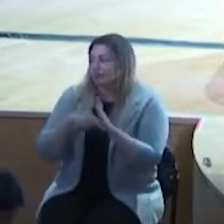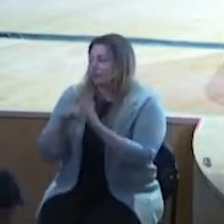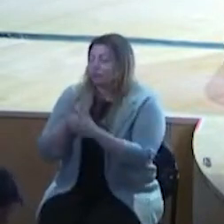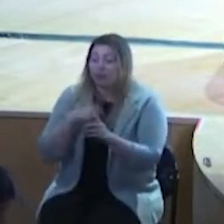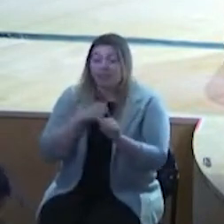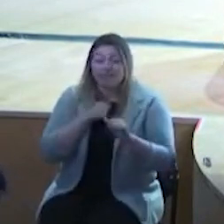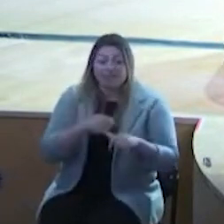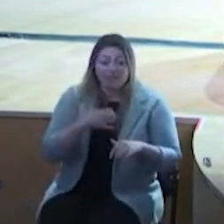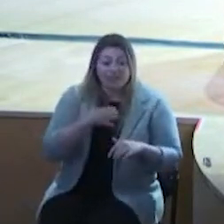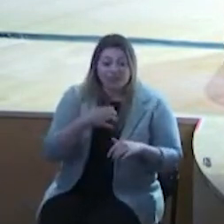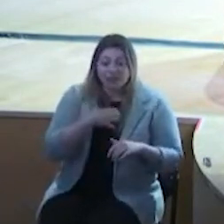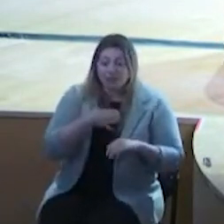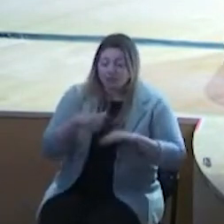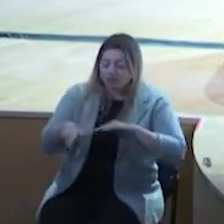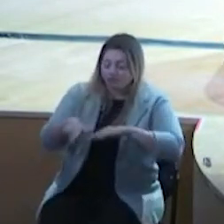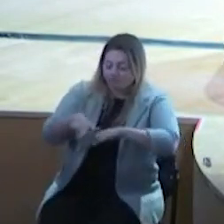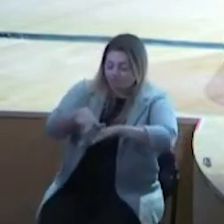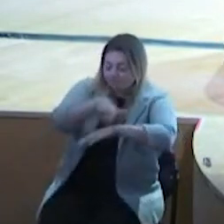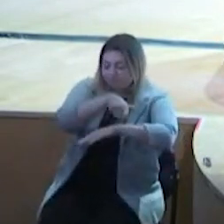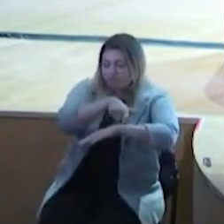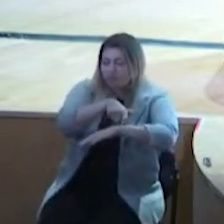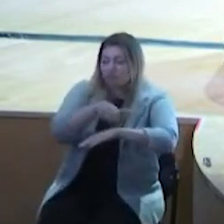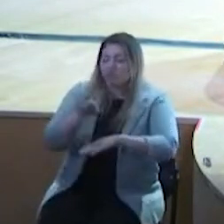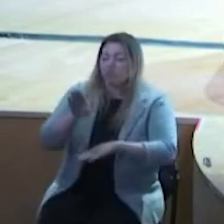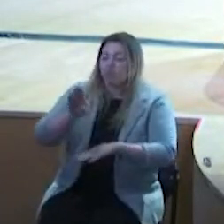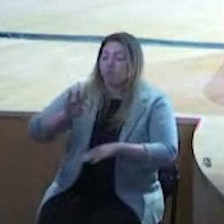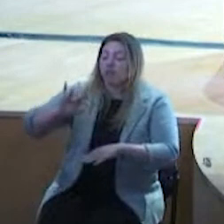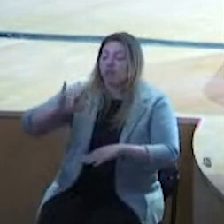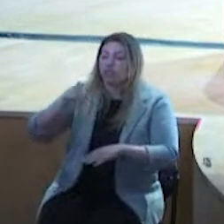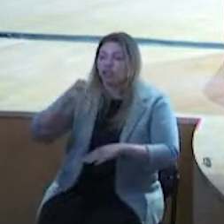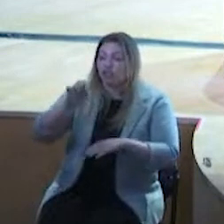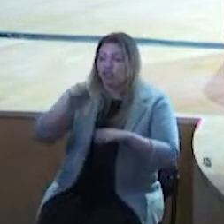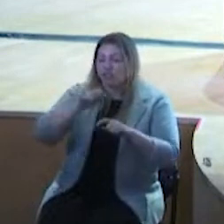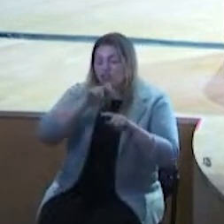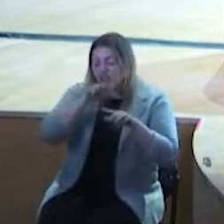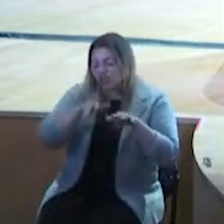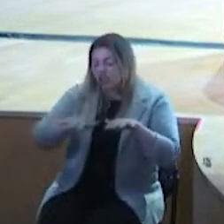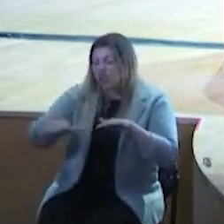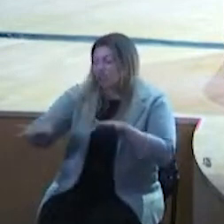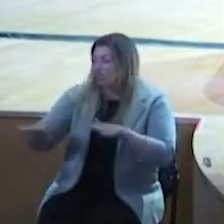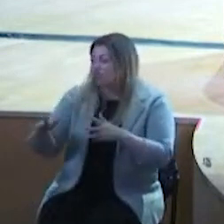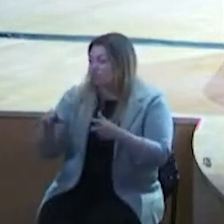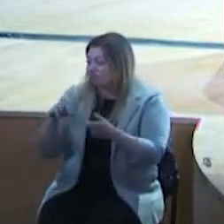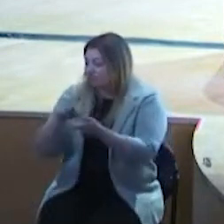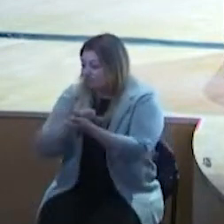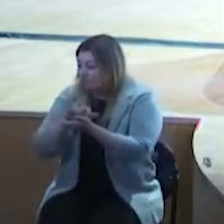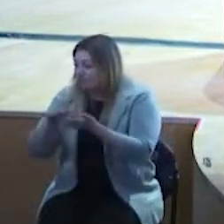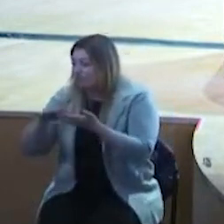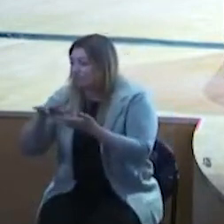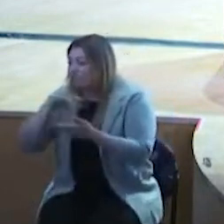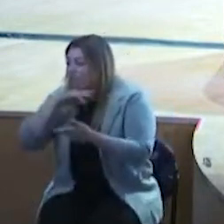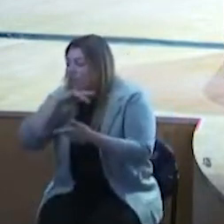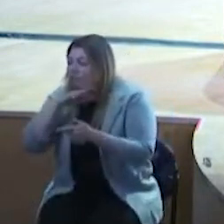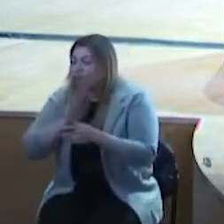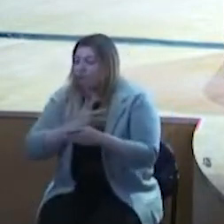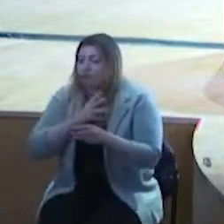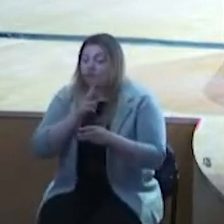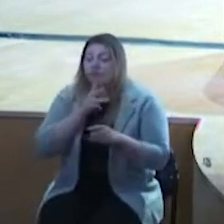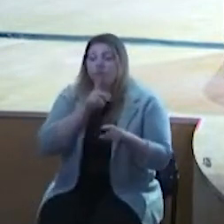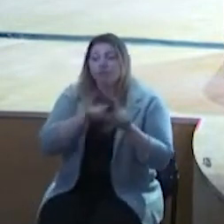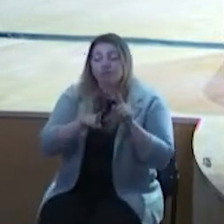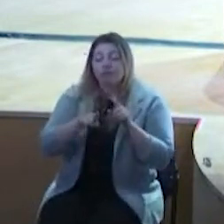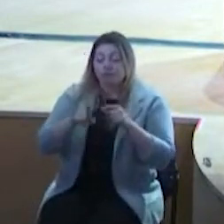and the bilge dump and the contamination to our waters, but the containers that sit on those